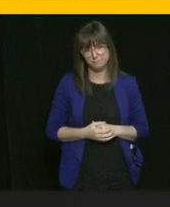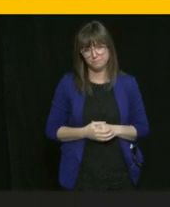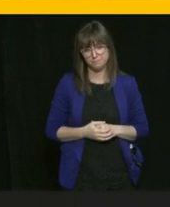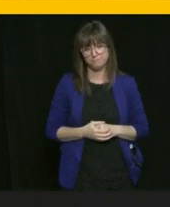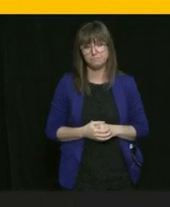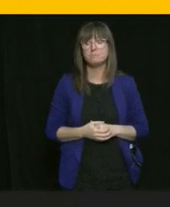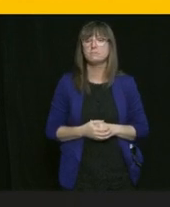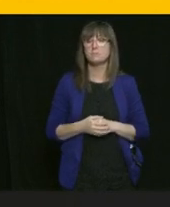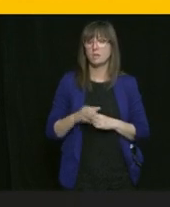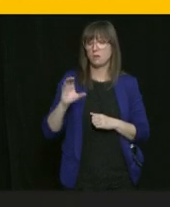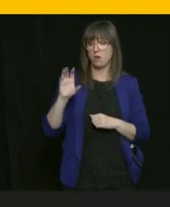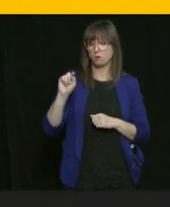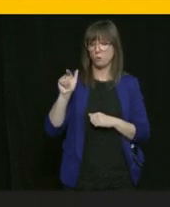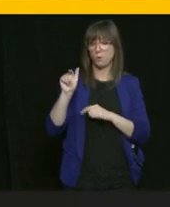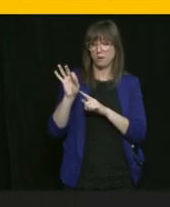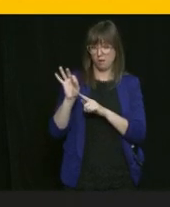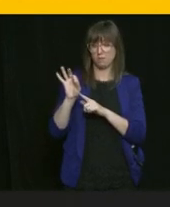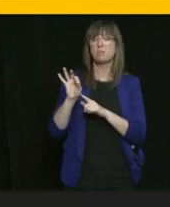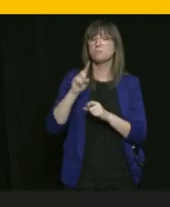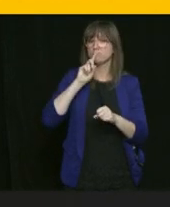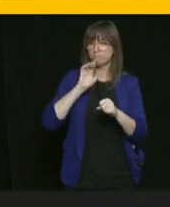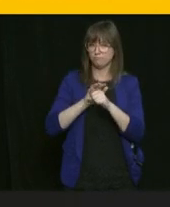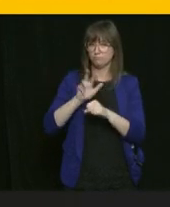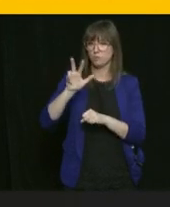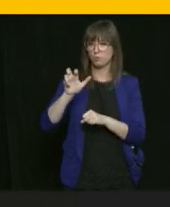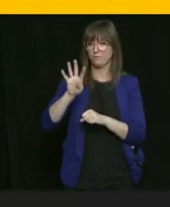As of October 29th, we can confirm